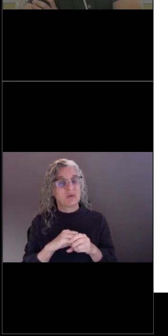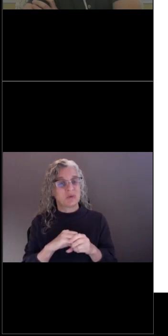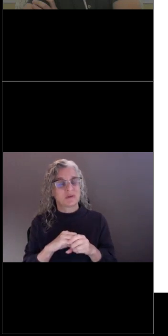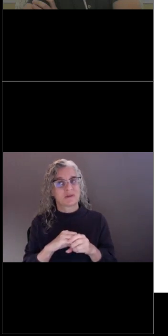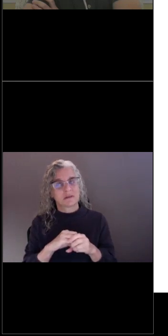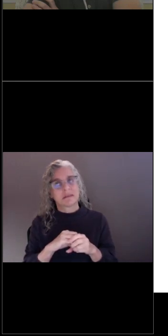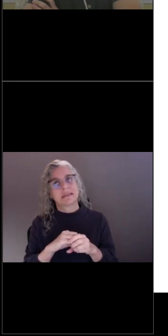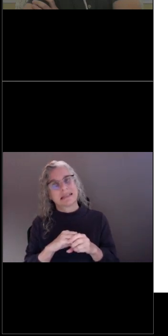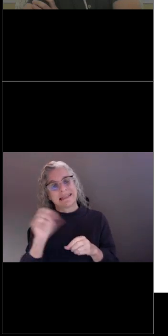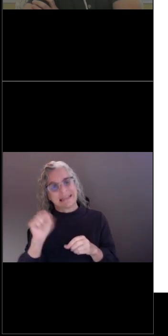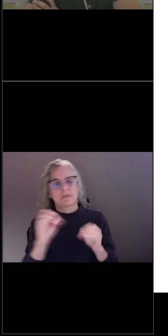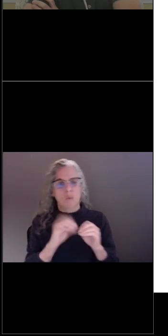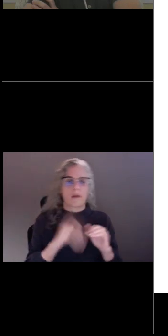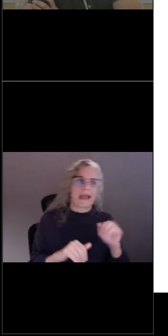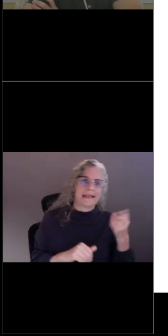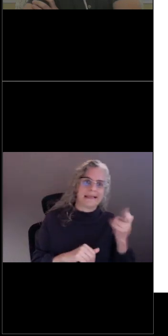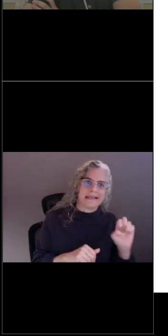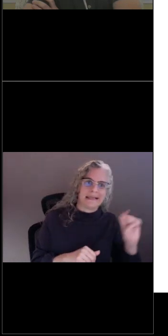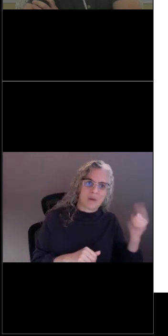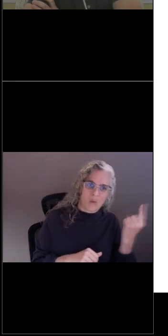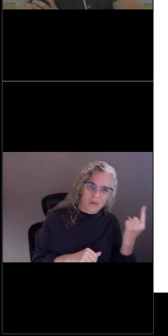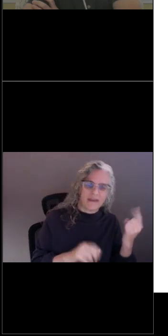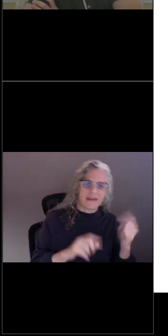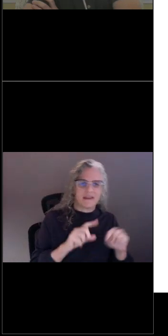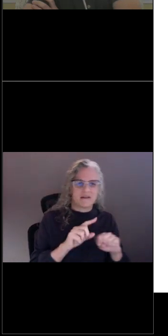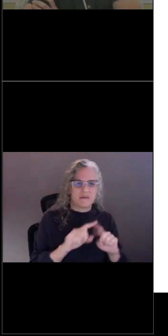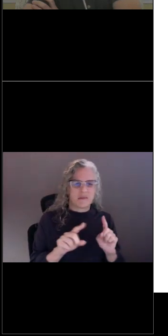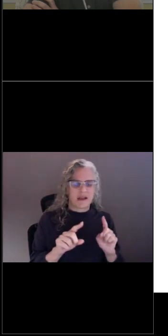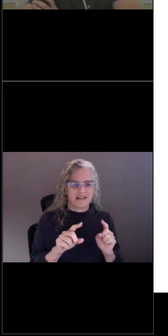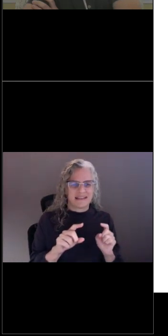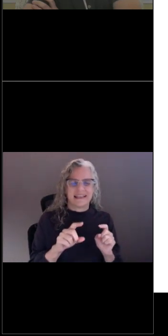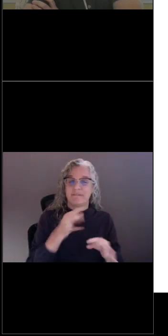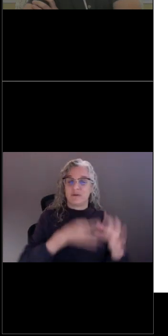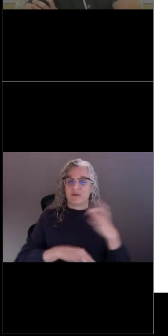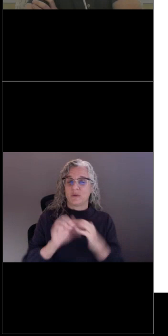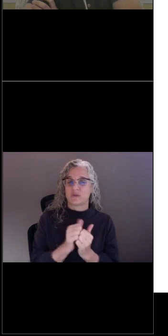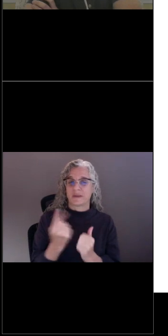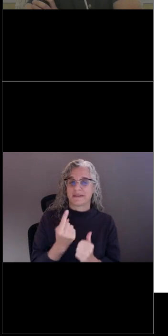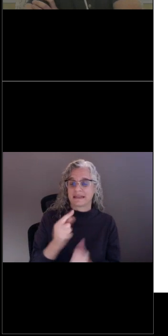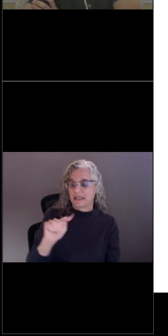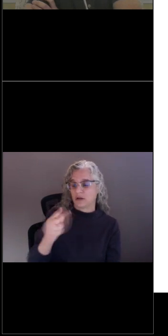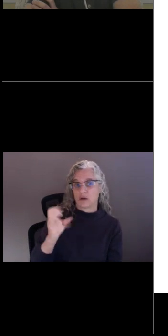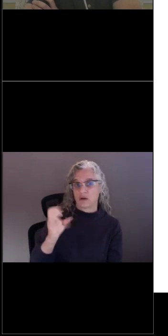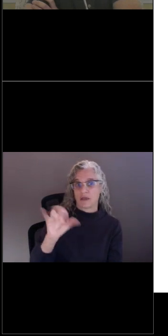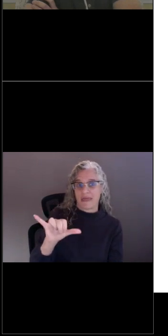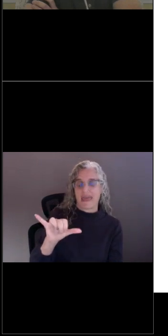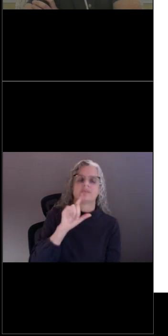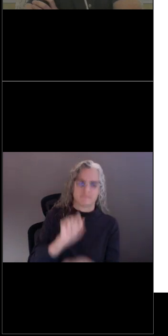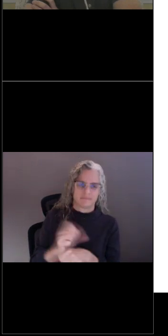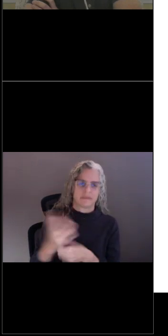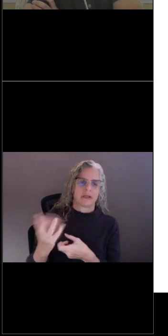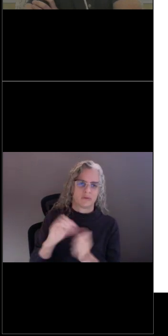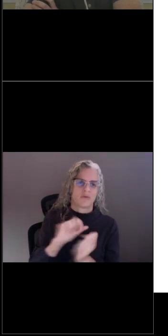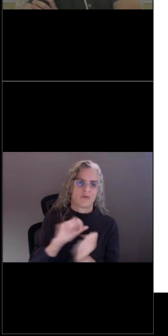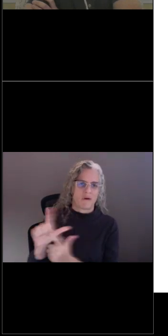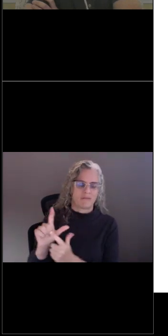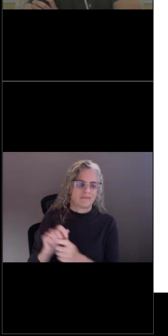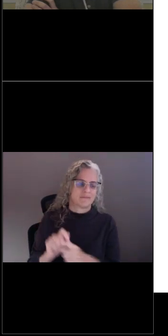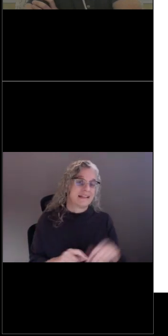generic he for short, but if you use singular they, then you're really sure that you're including everyone. Same goes for men and